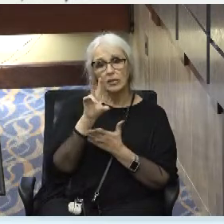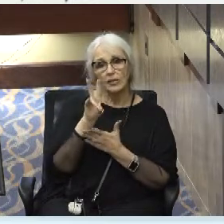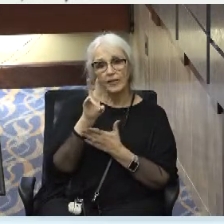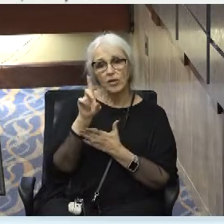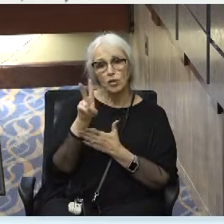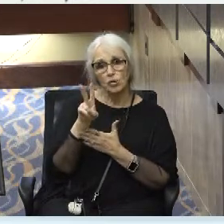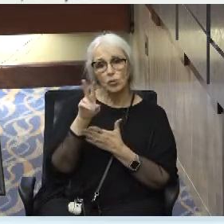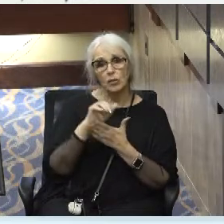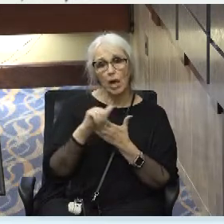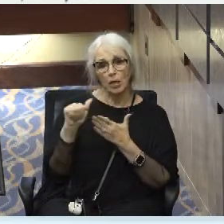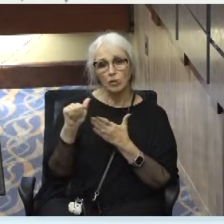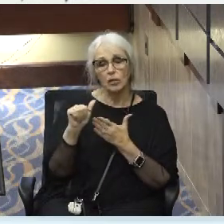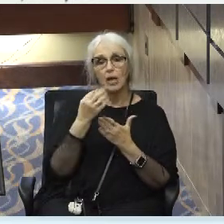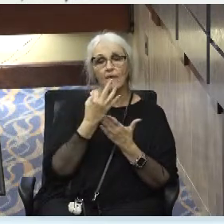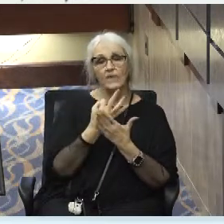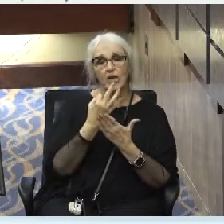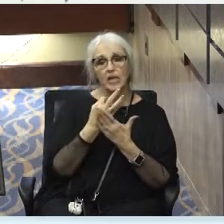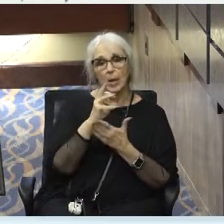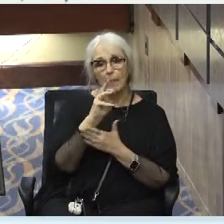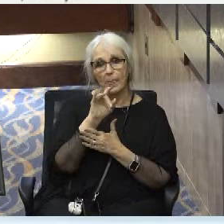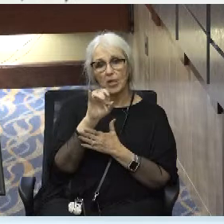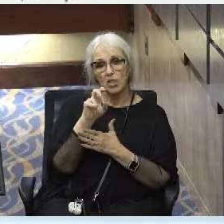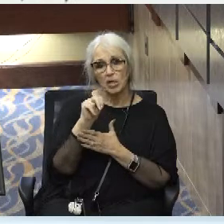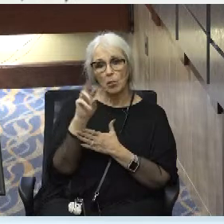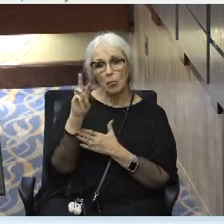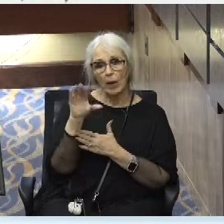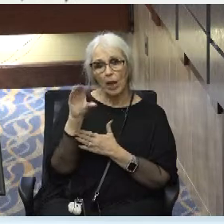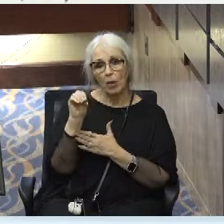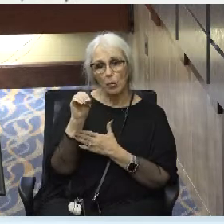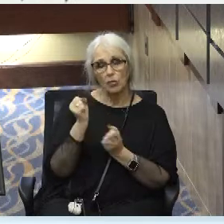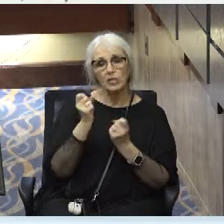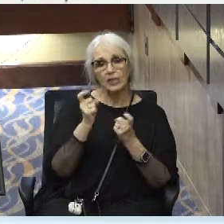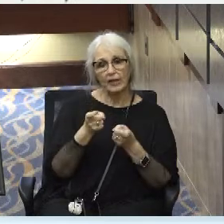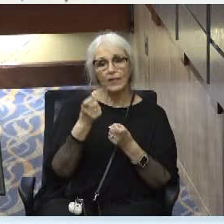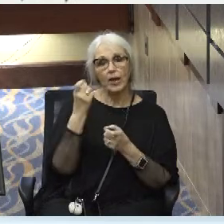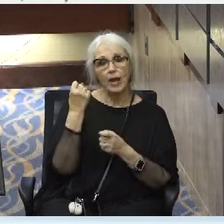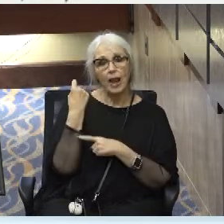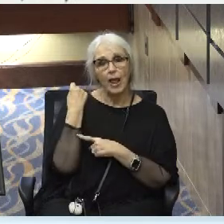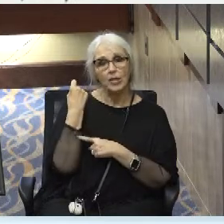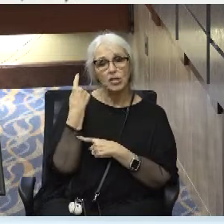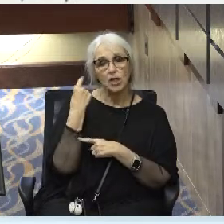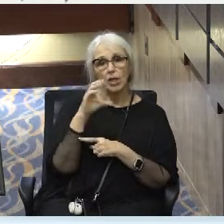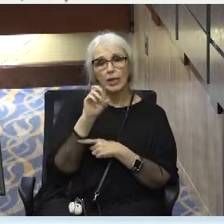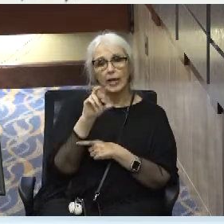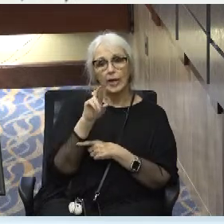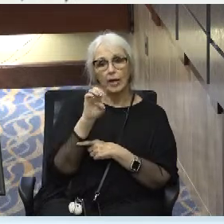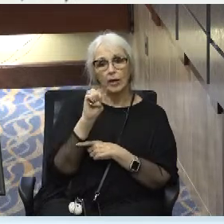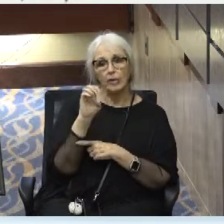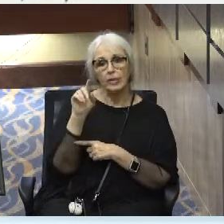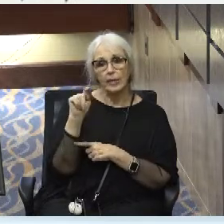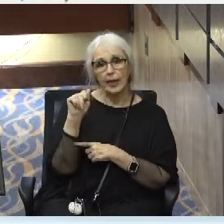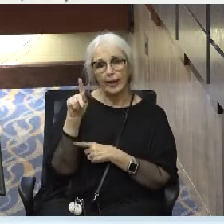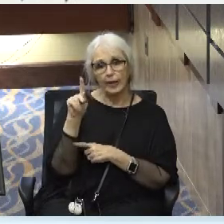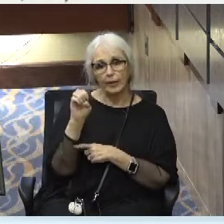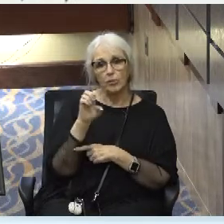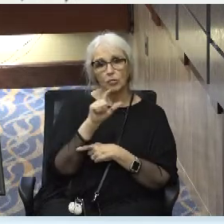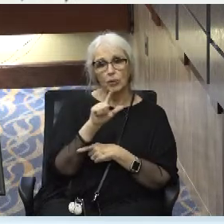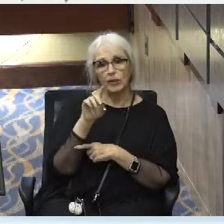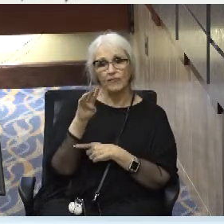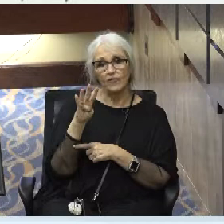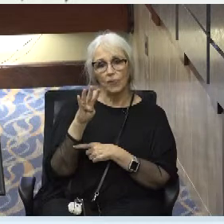$120,072. Funding for Mission Waco was provided last year through our CARES Act funding for 24/7